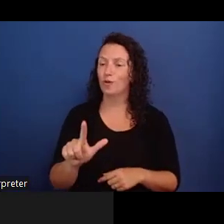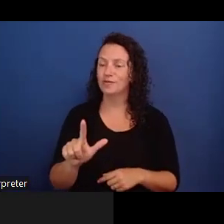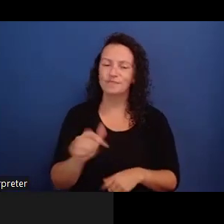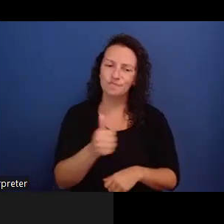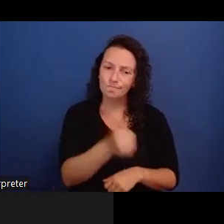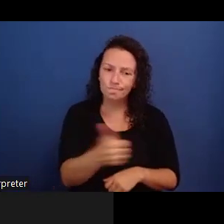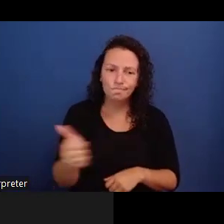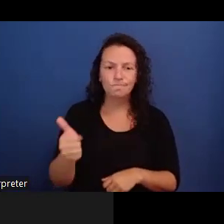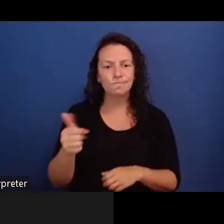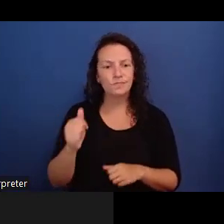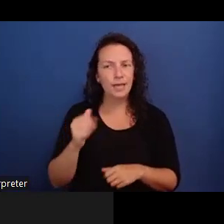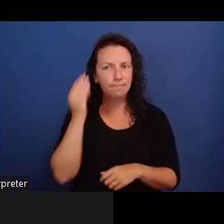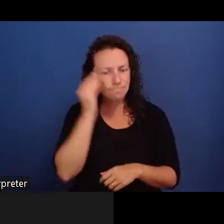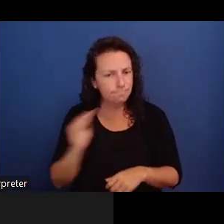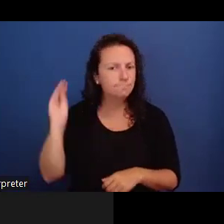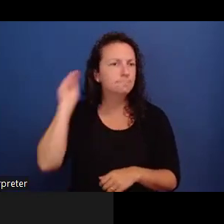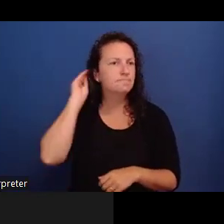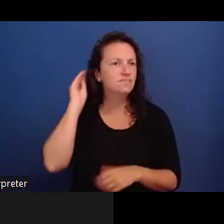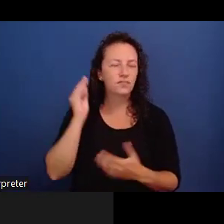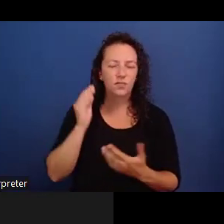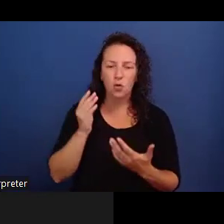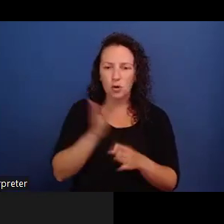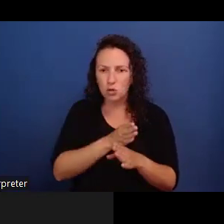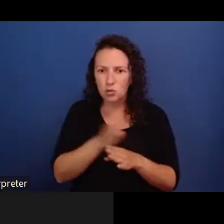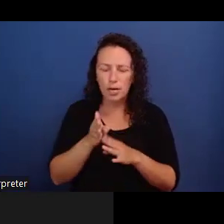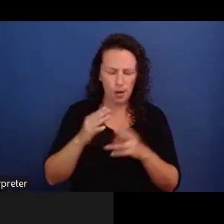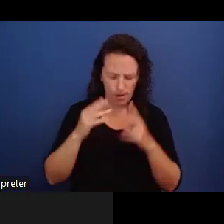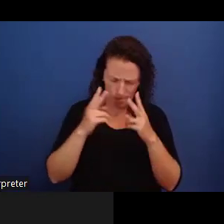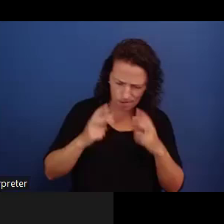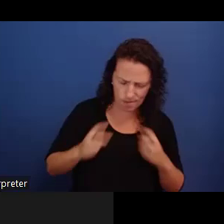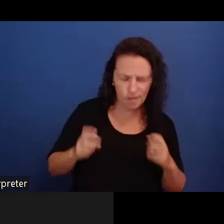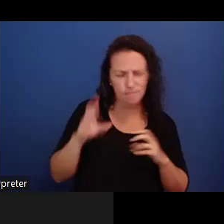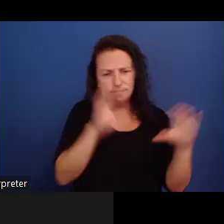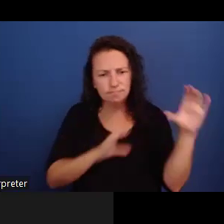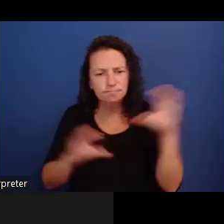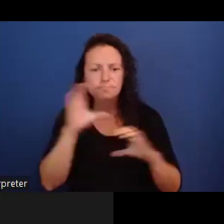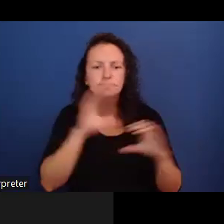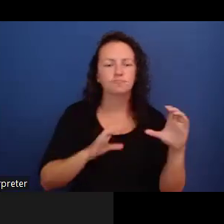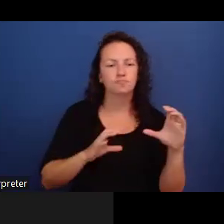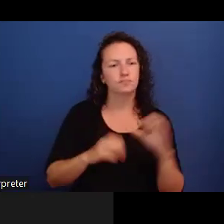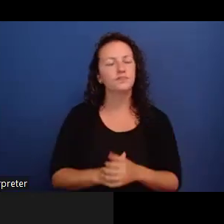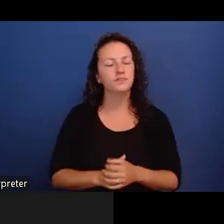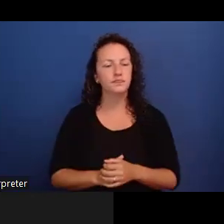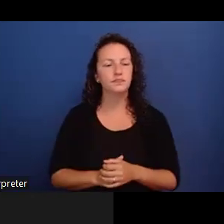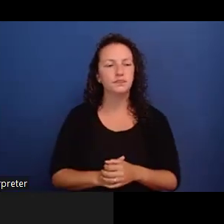your particular career exploration and development. So